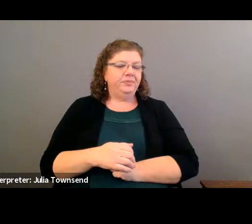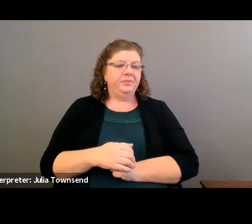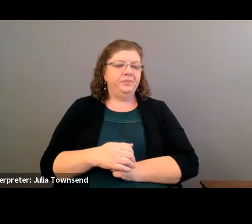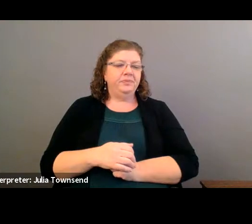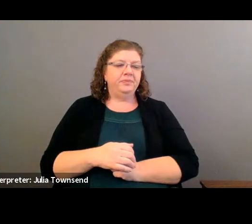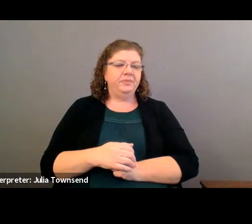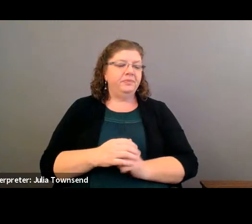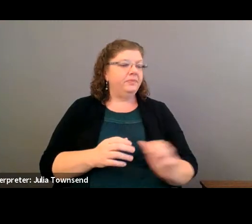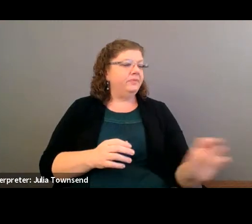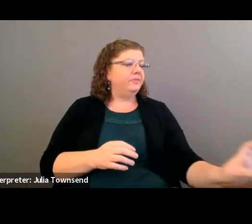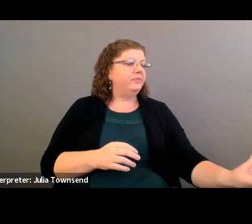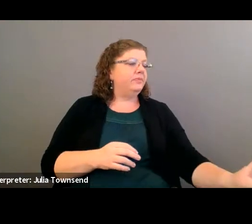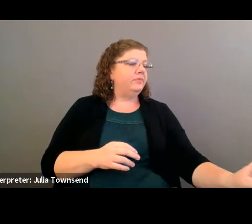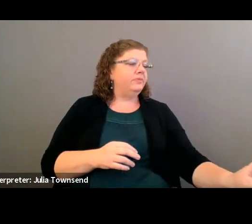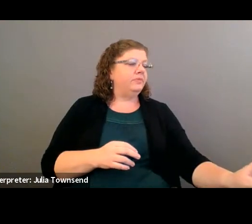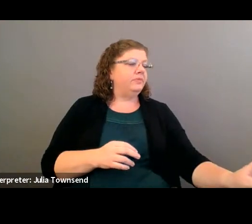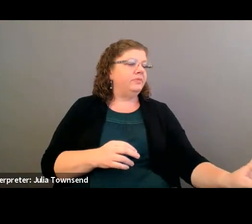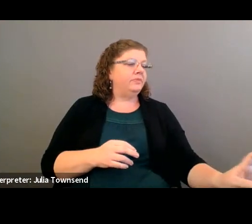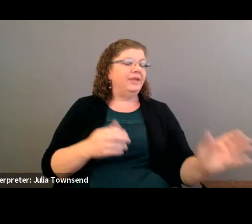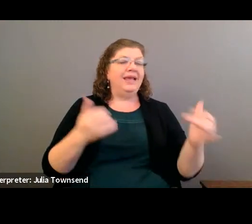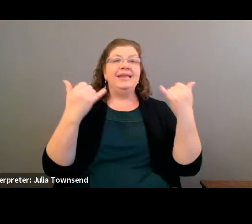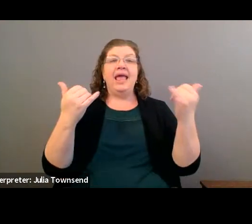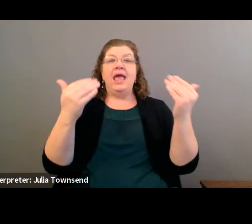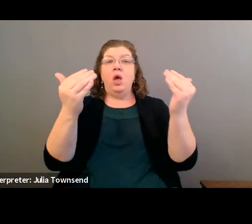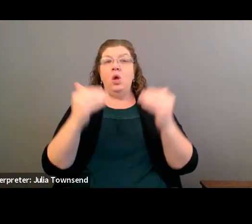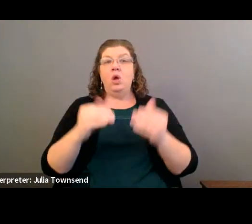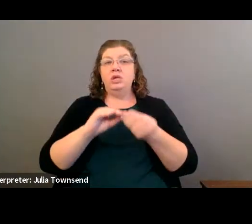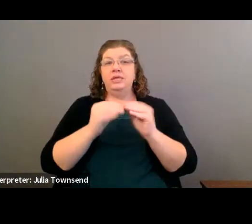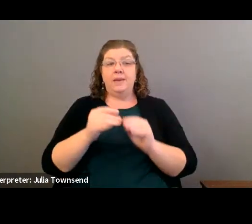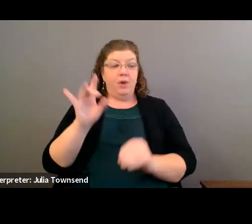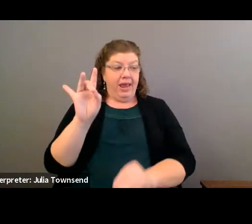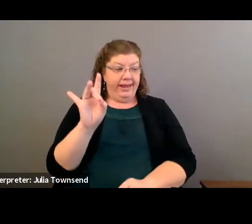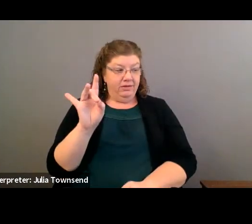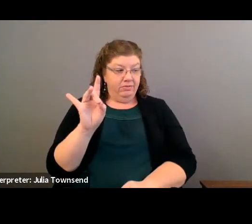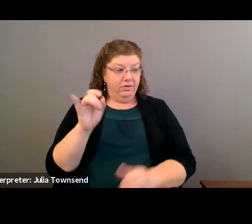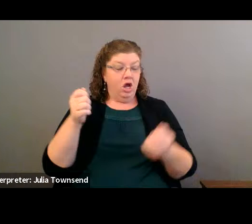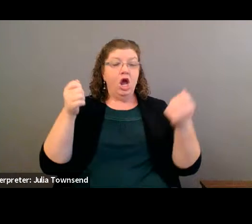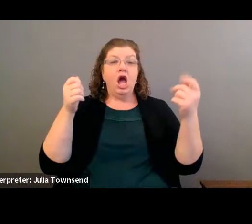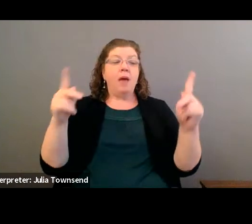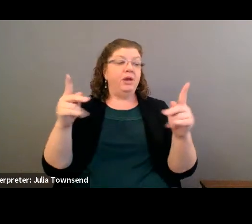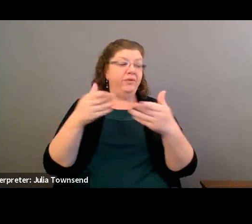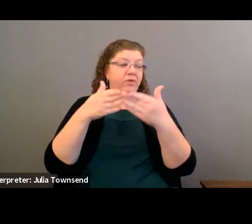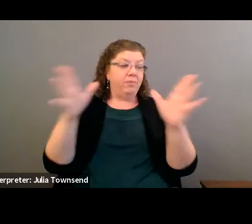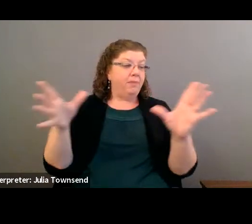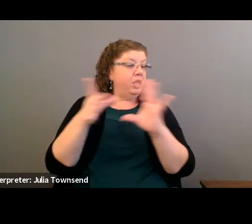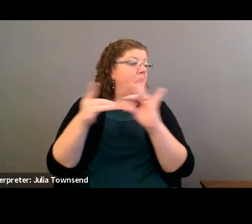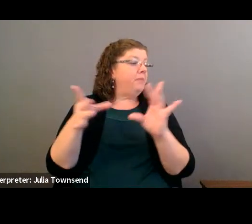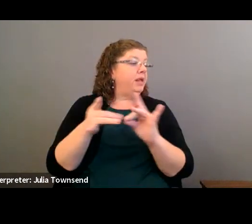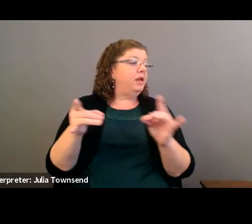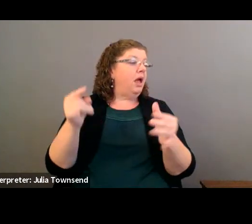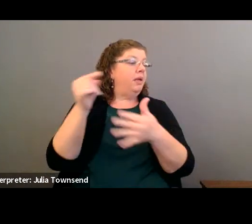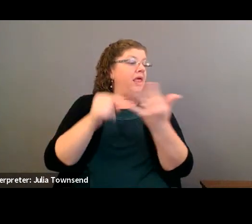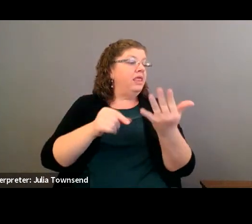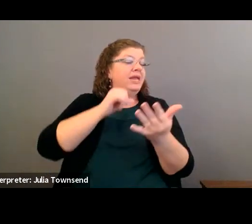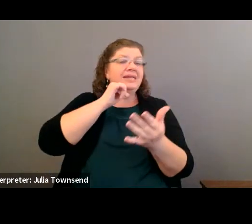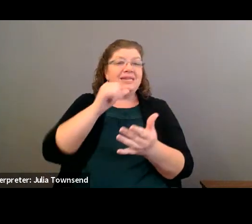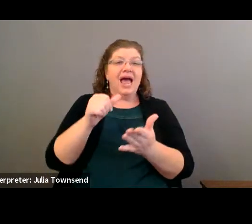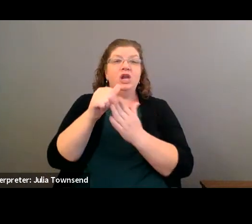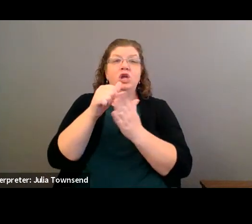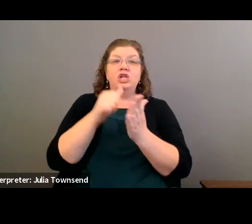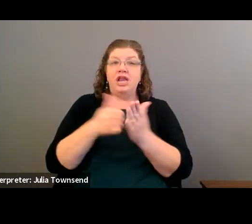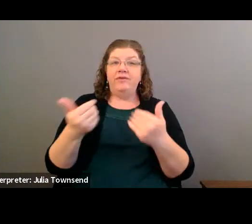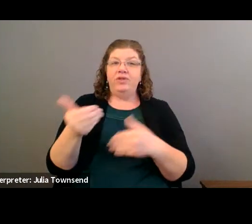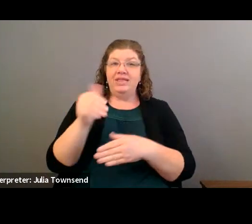And at this time, we go on to item number 8, which is the opportunity for comments from the public about items that are not on the agenda for this